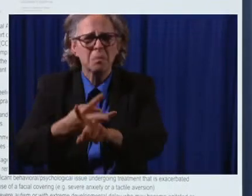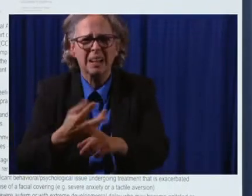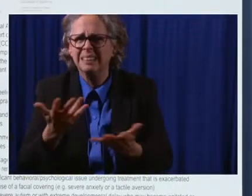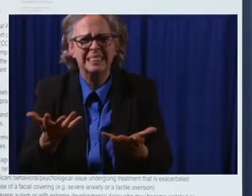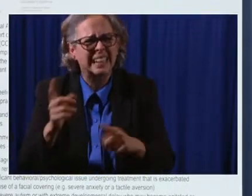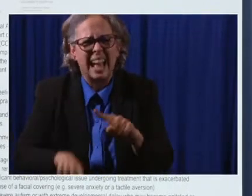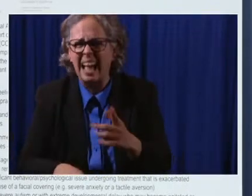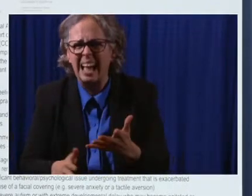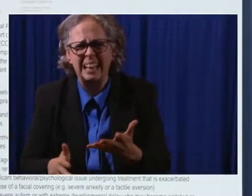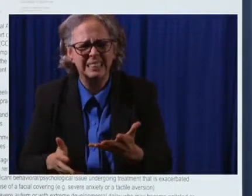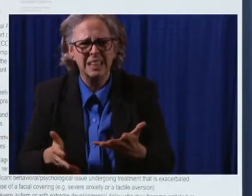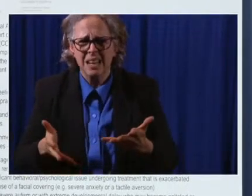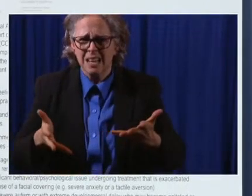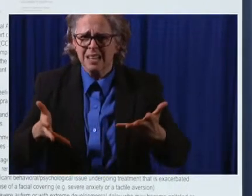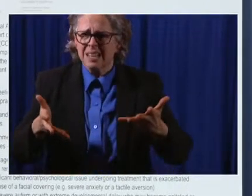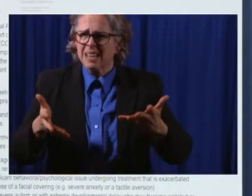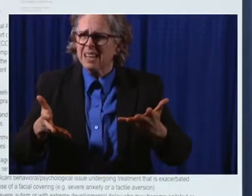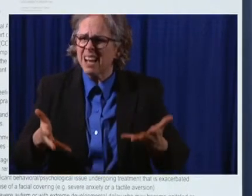months of school.